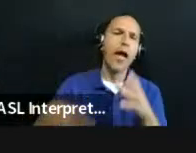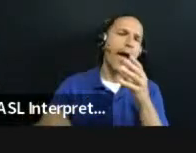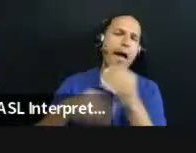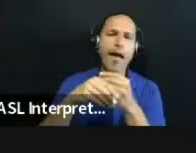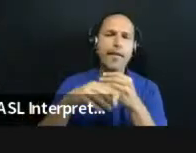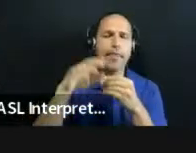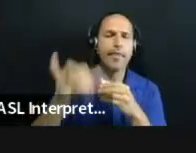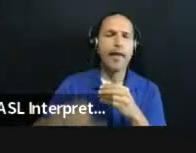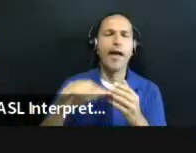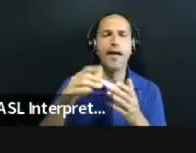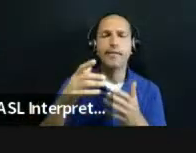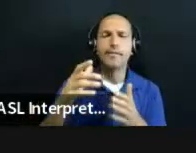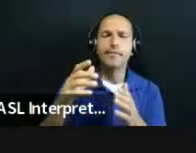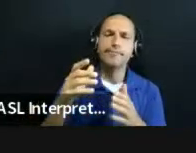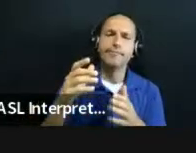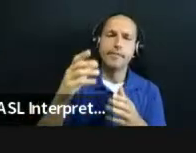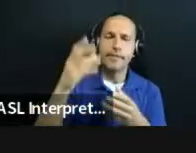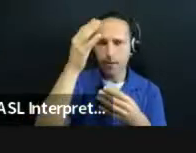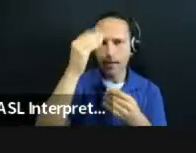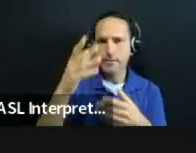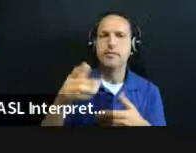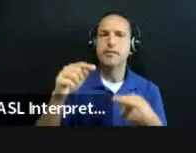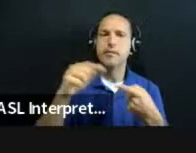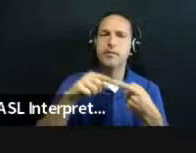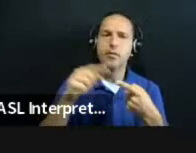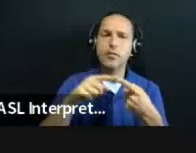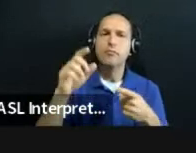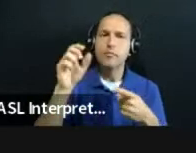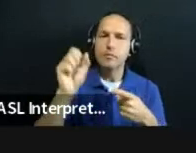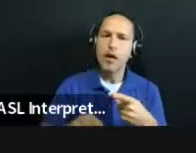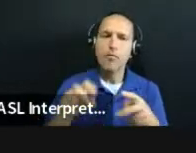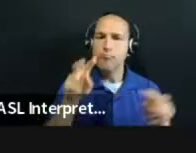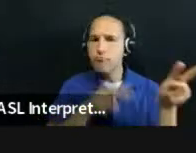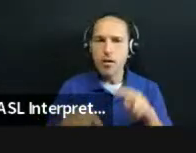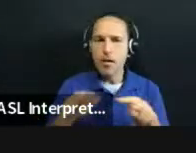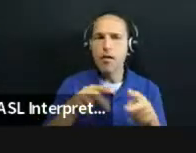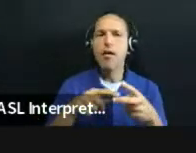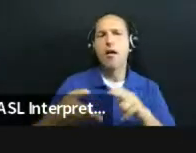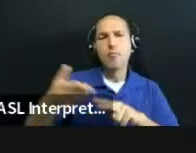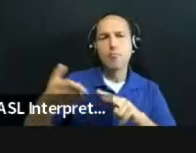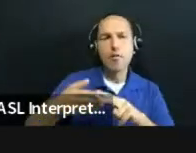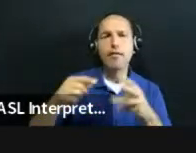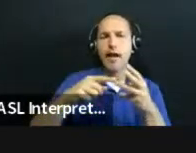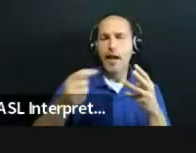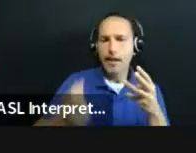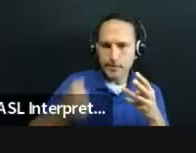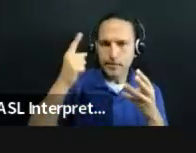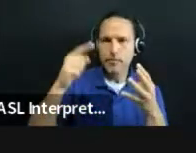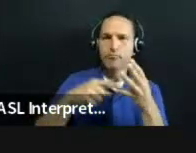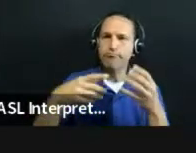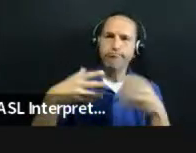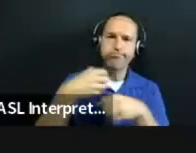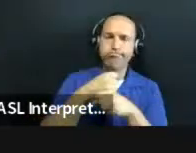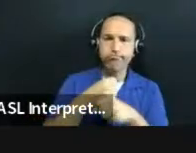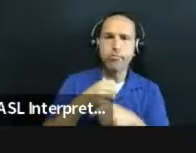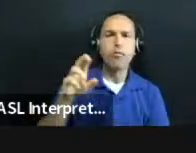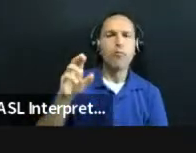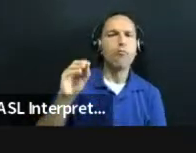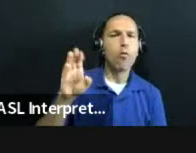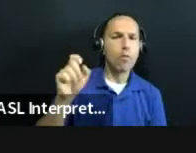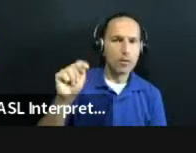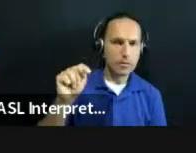website. And they stand for perceivable, operable, understandable, and robust.